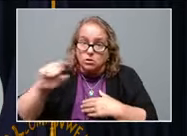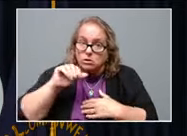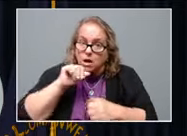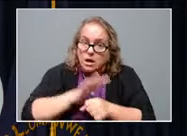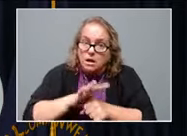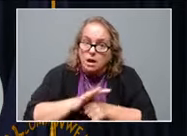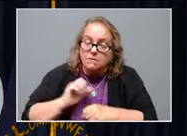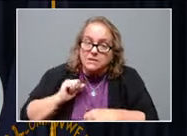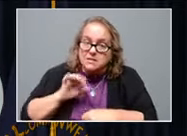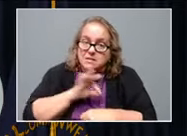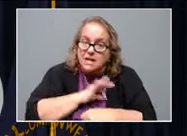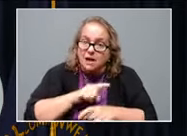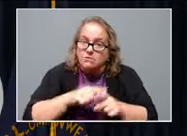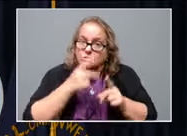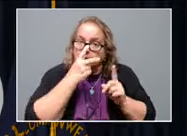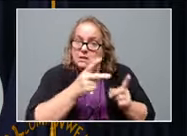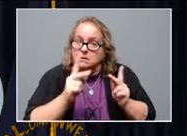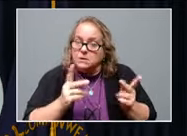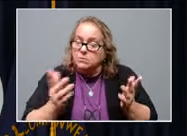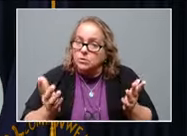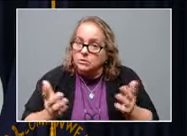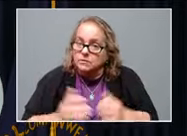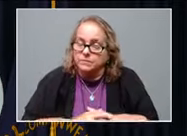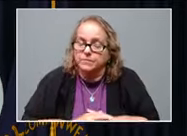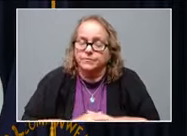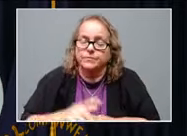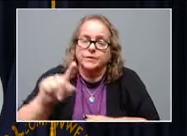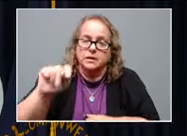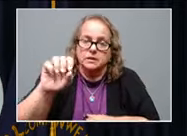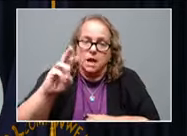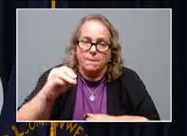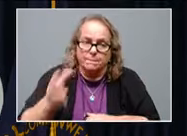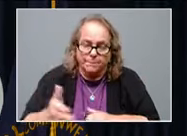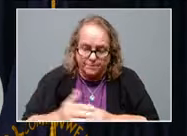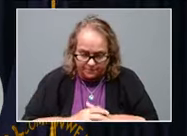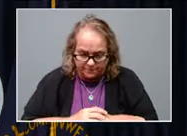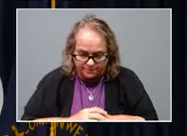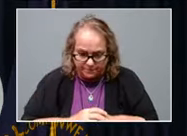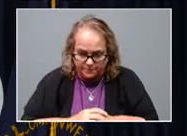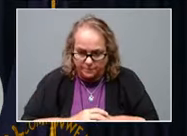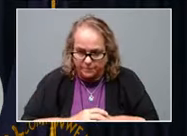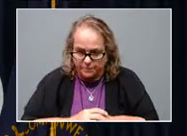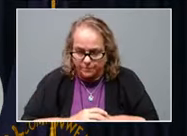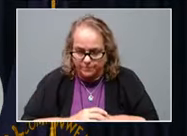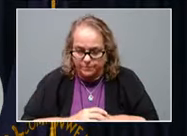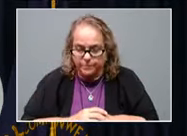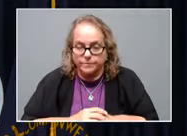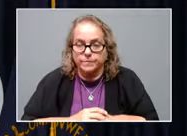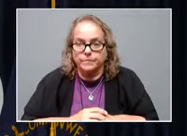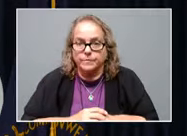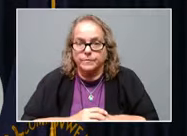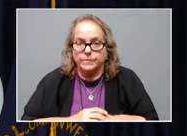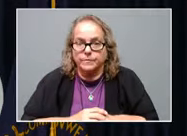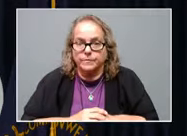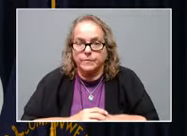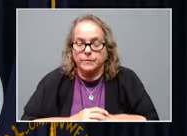enough? Tom. Governor, I'm still kind of going over in my head the bollards that are going to be going up over